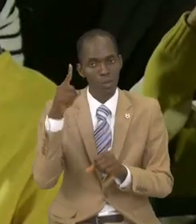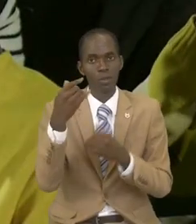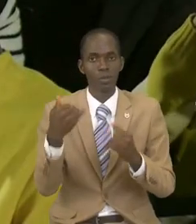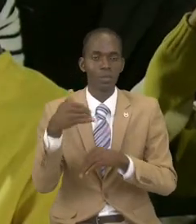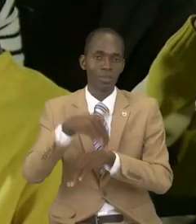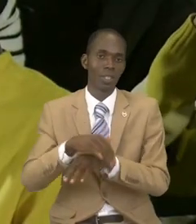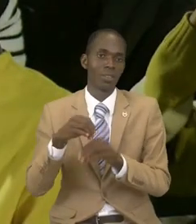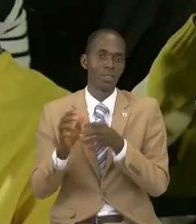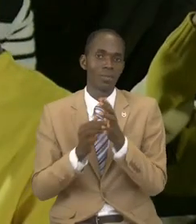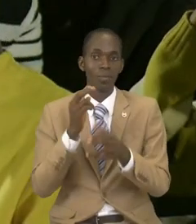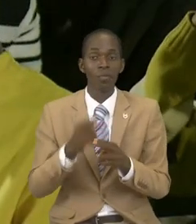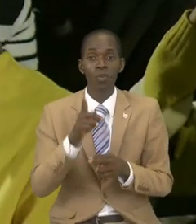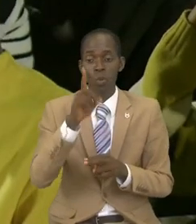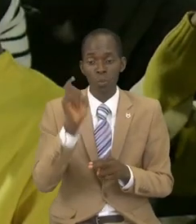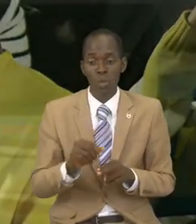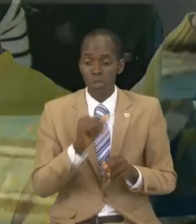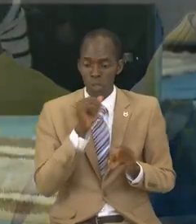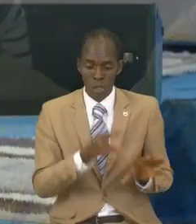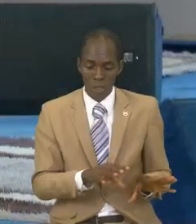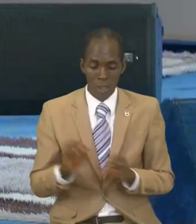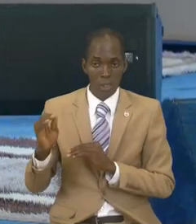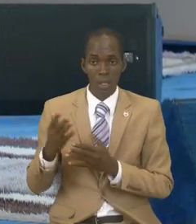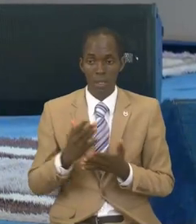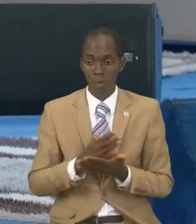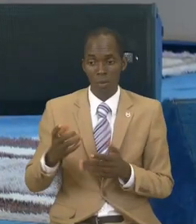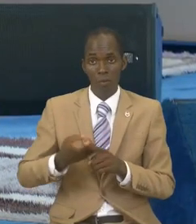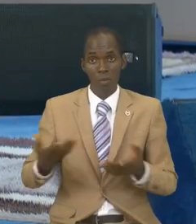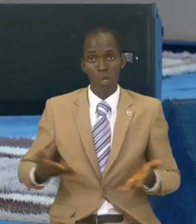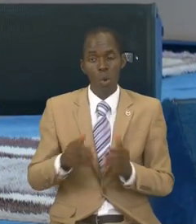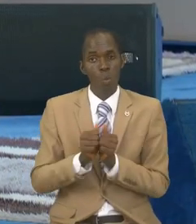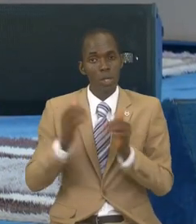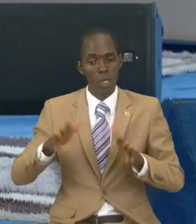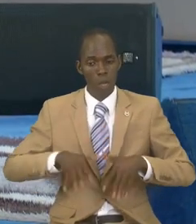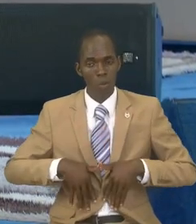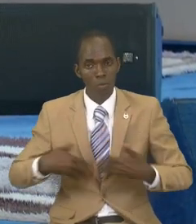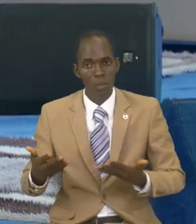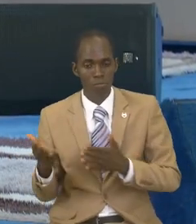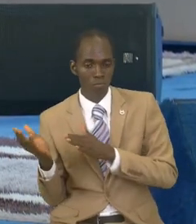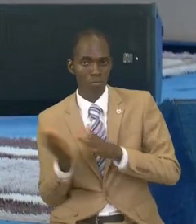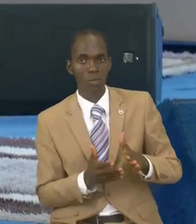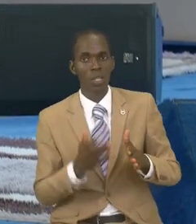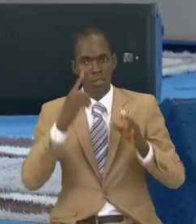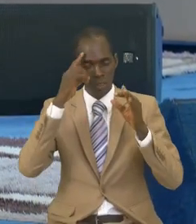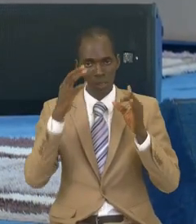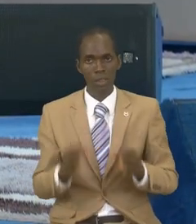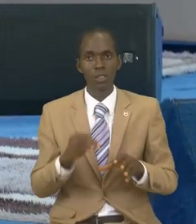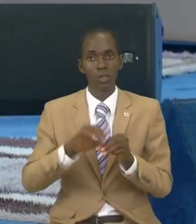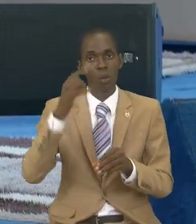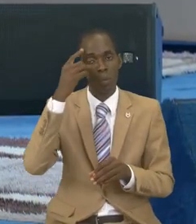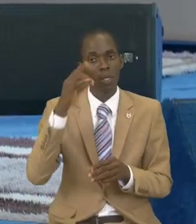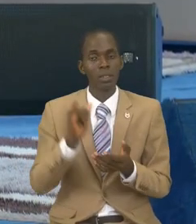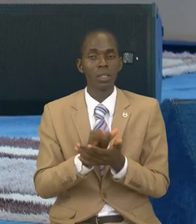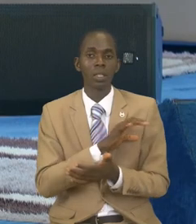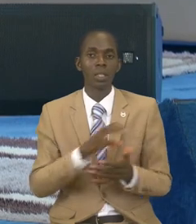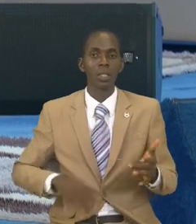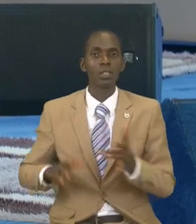must not live here without confessing, forsaking, and making up your mind. The Lord Jesus Christ died for me